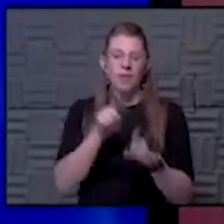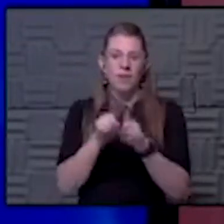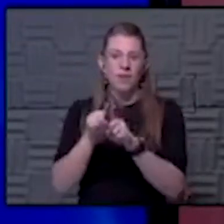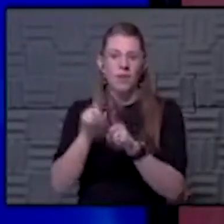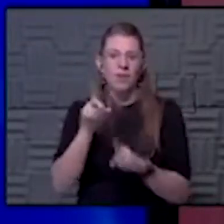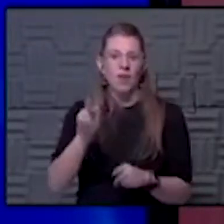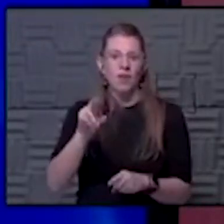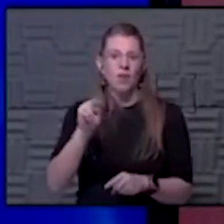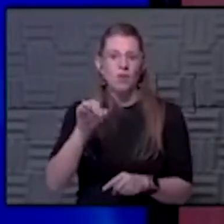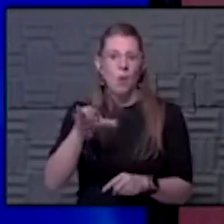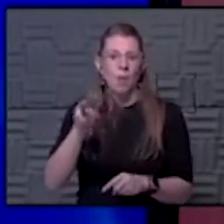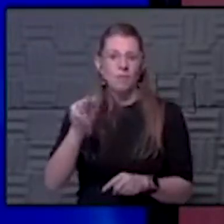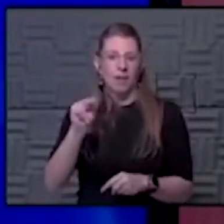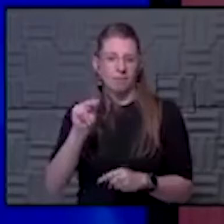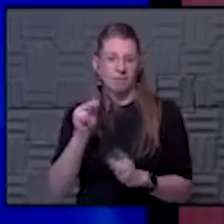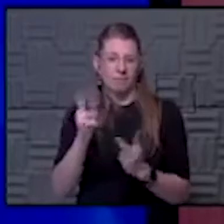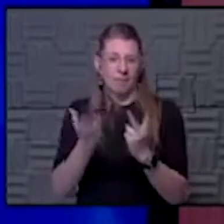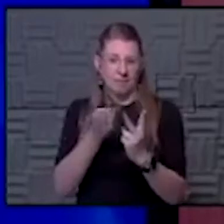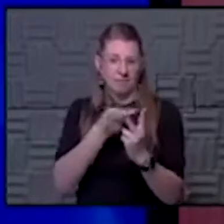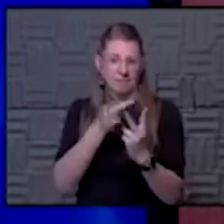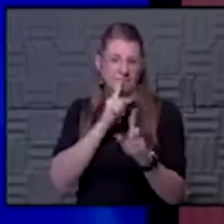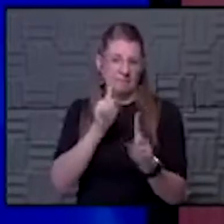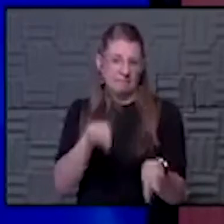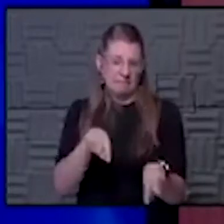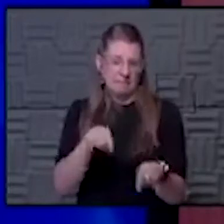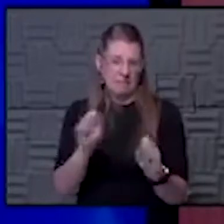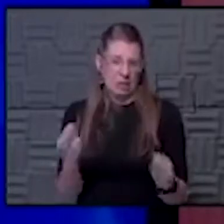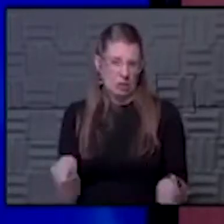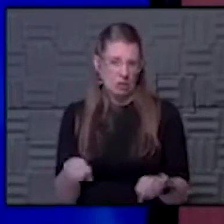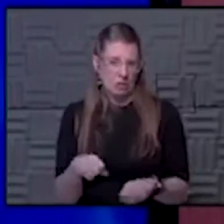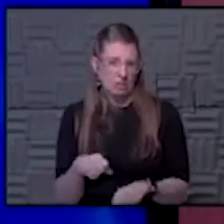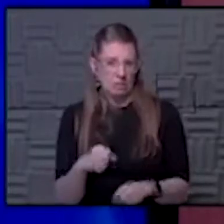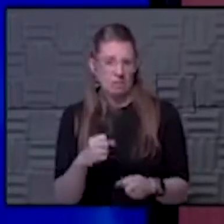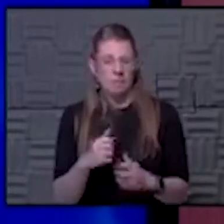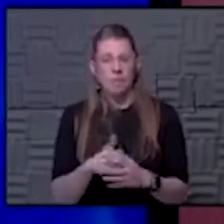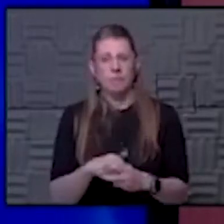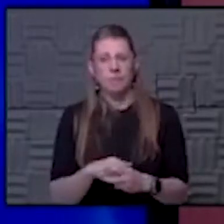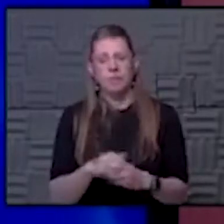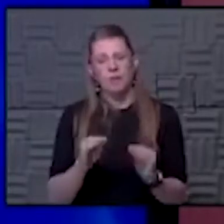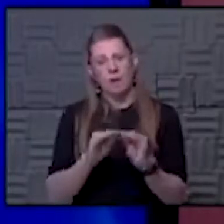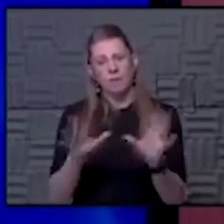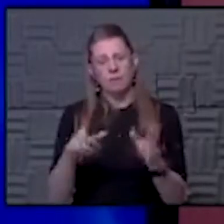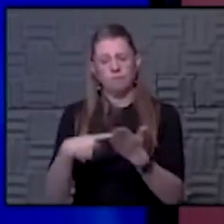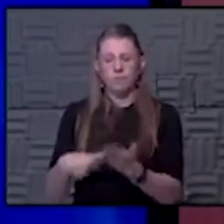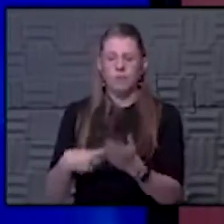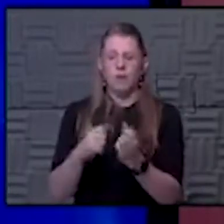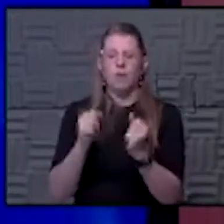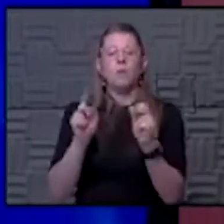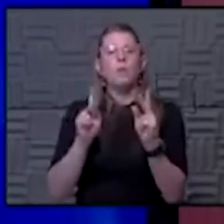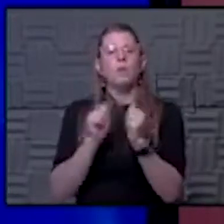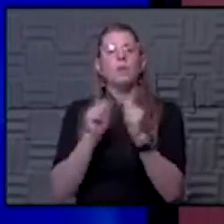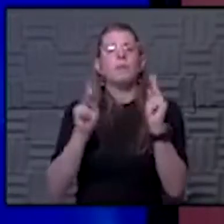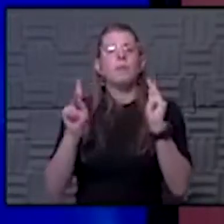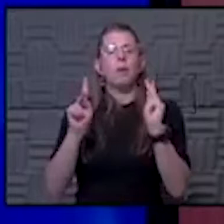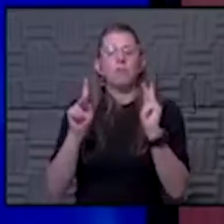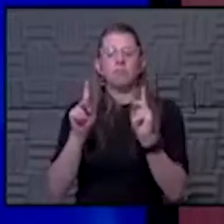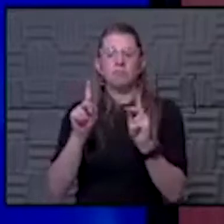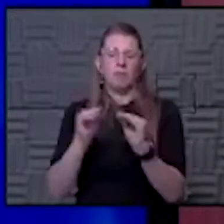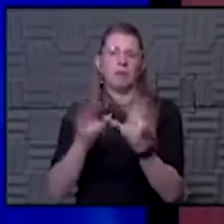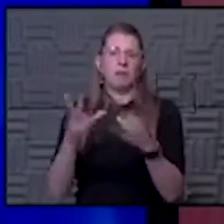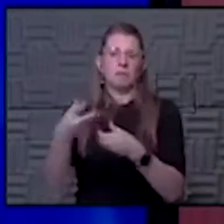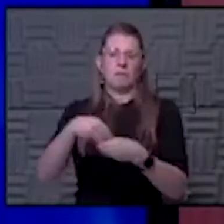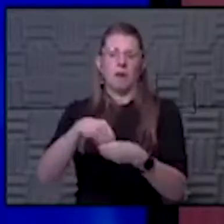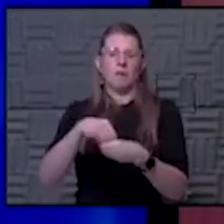questions that I hope you can answer maybe in one string of answers. One, we've obviously talked to a lot of people that were involved in the trials